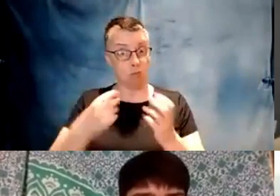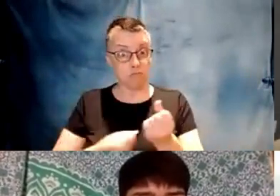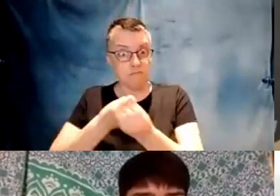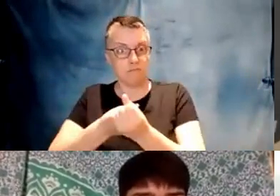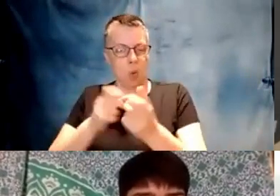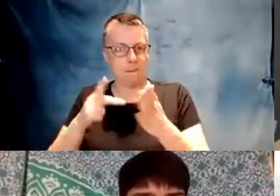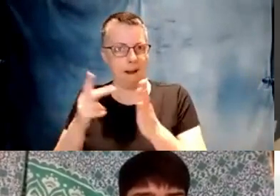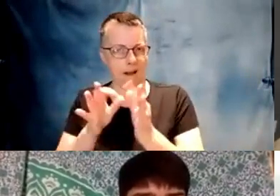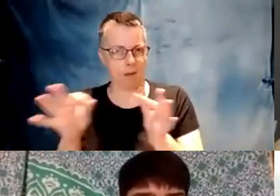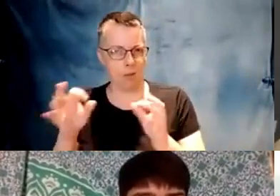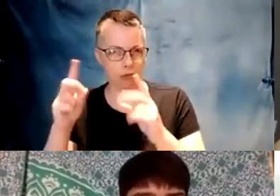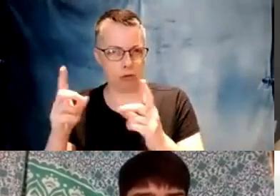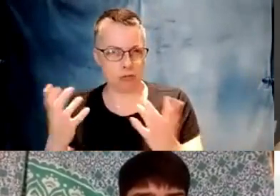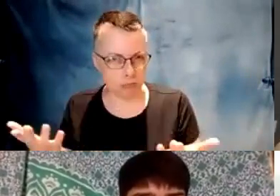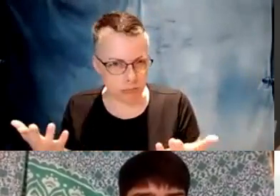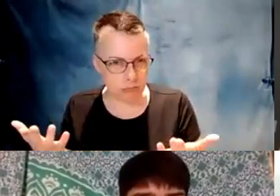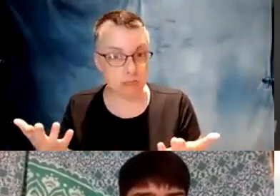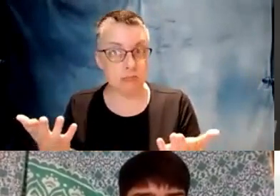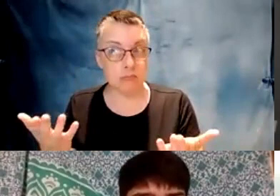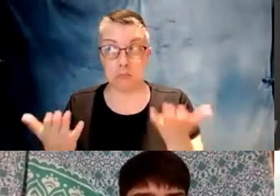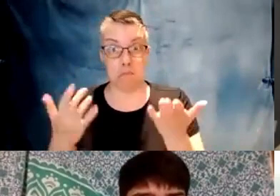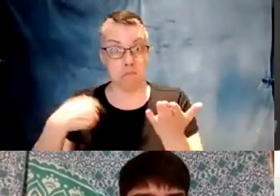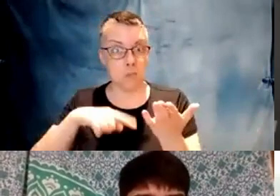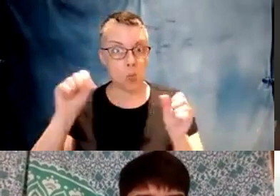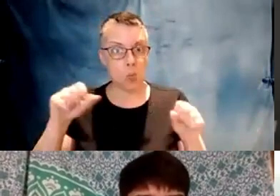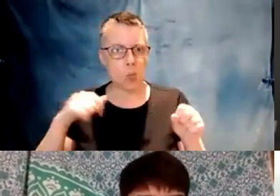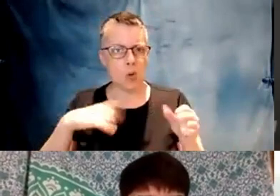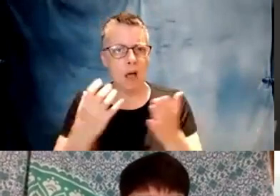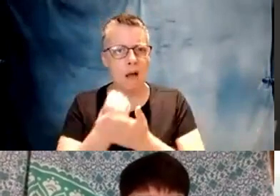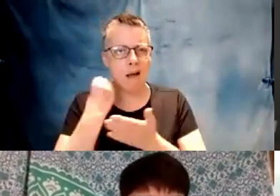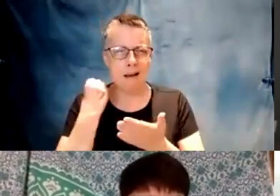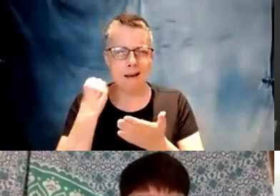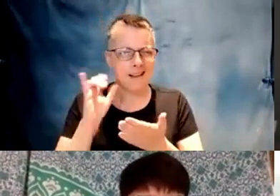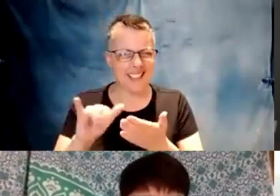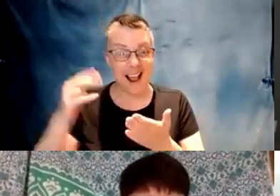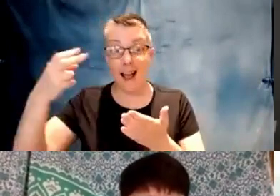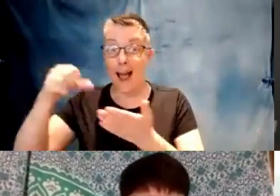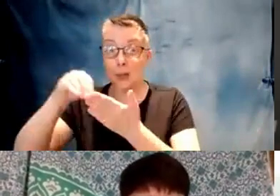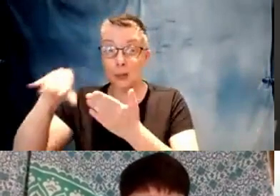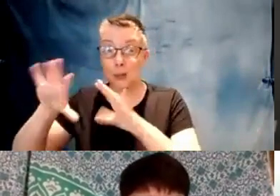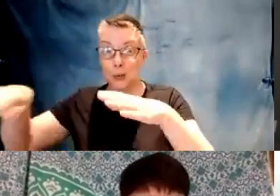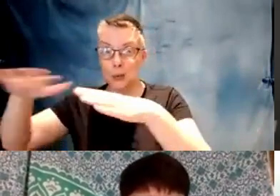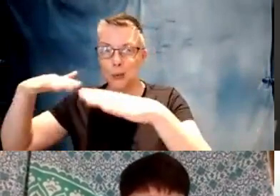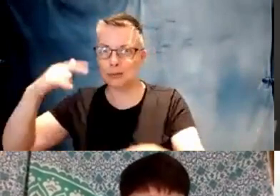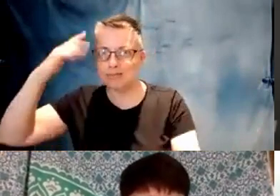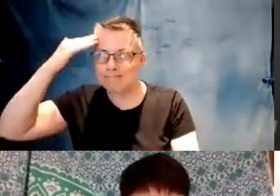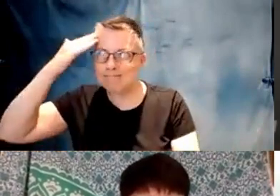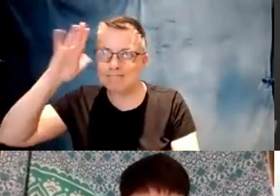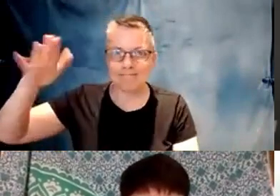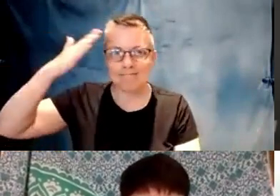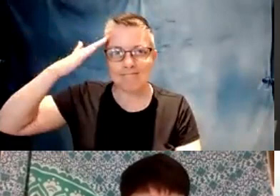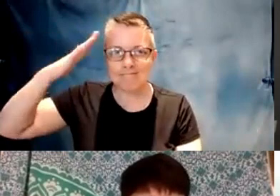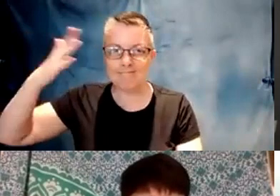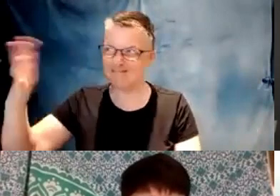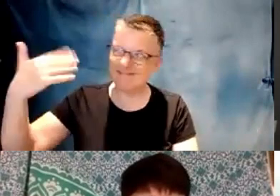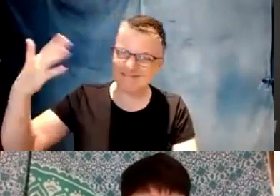students, do you think we would be able to tap into the high school student mentality to be able to come